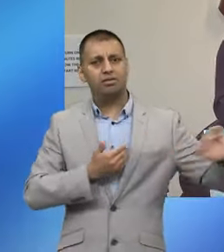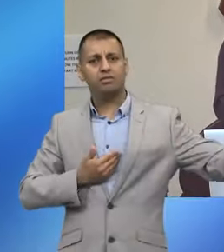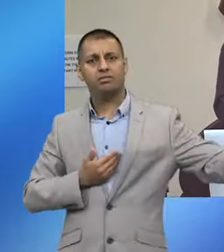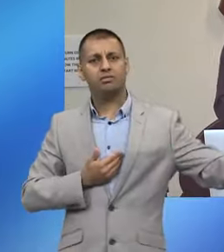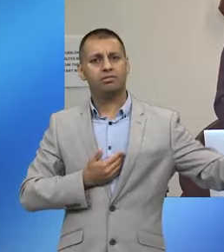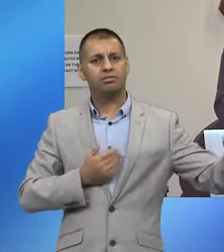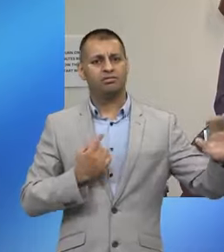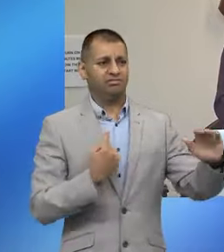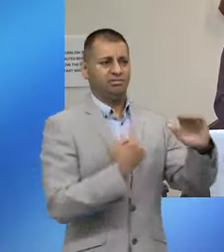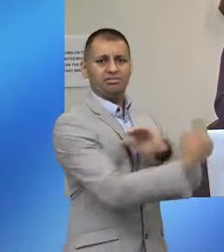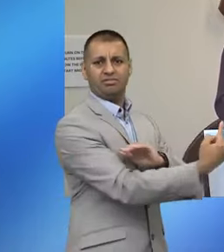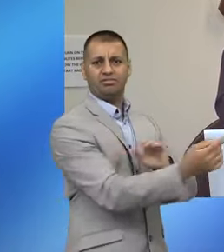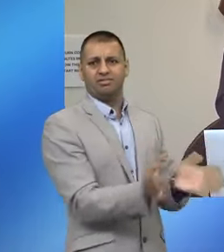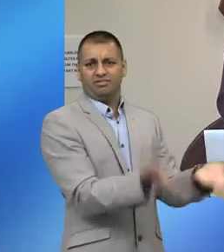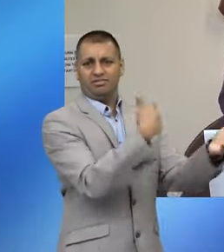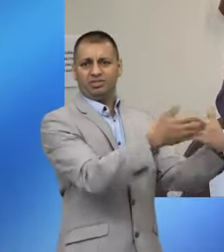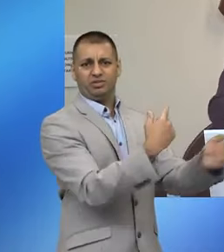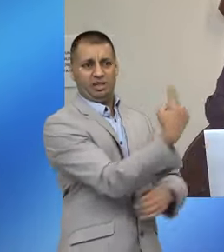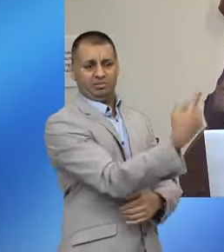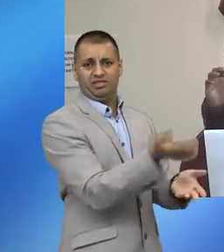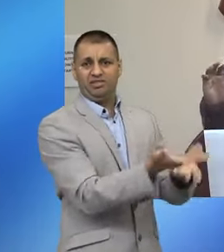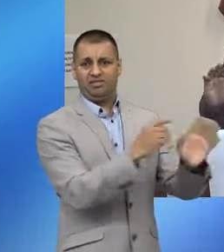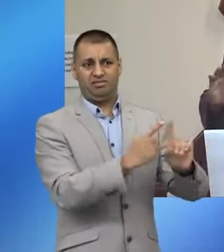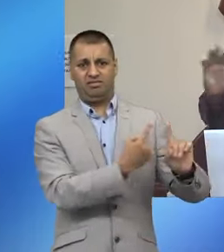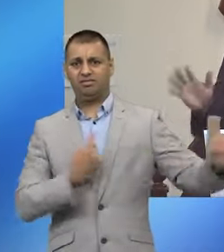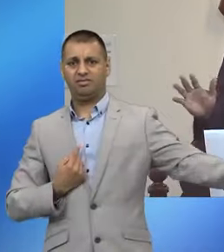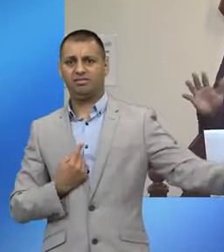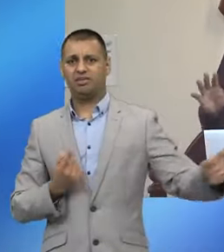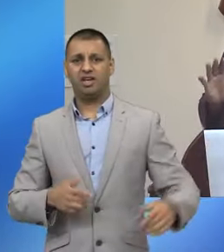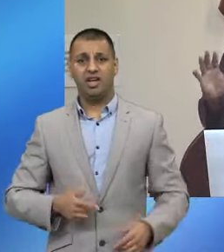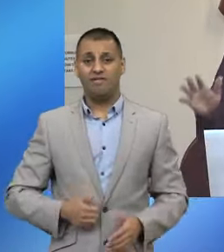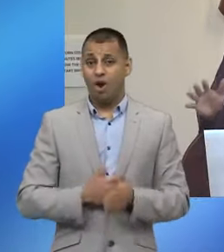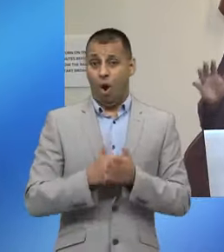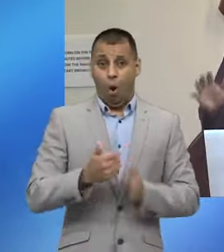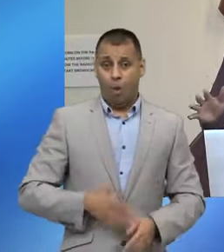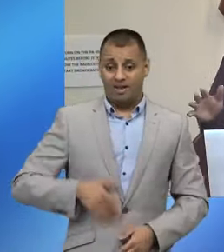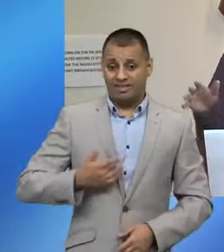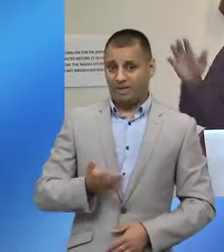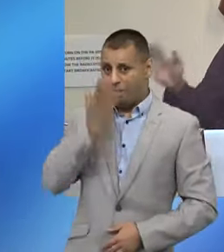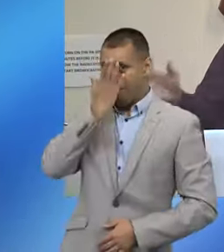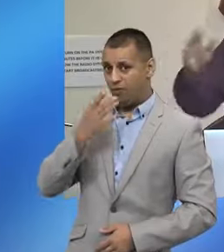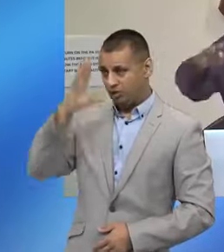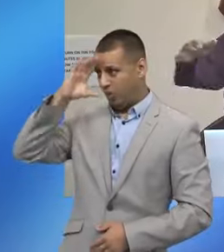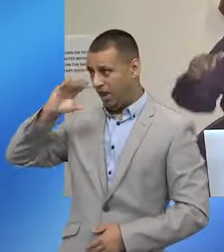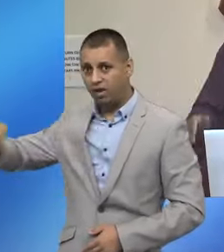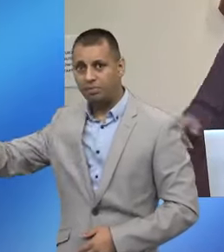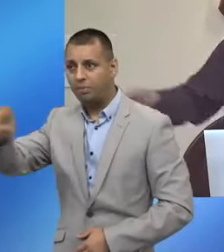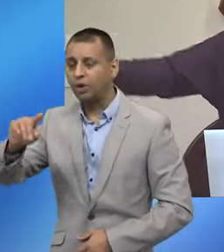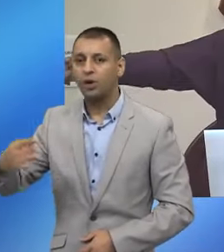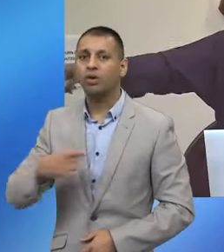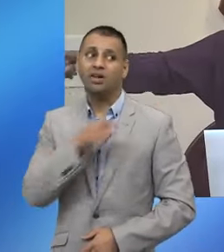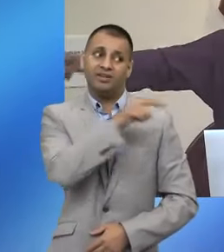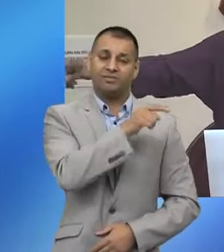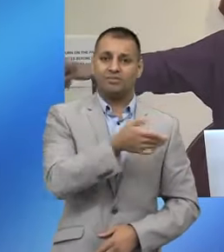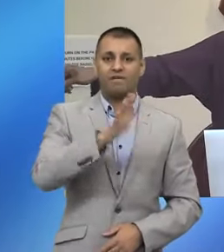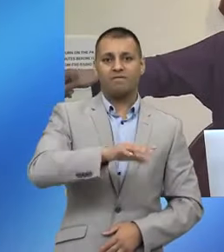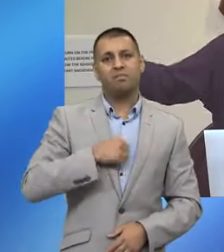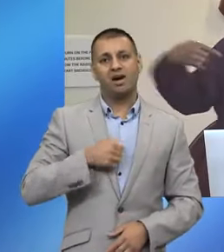fend for themselves. And they would be always in an uptight position to let other people know